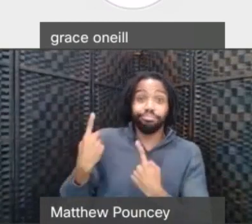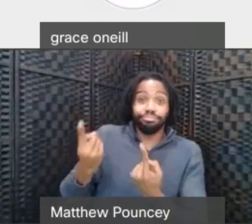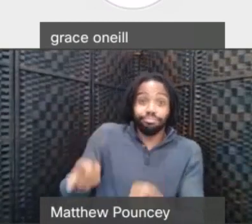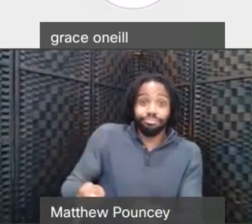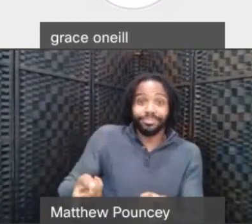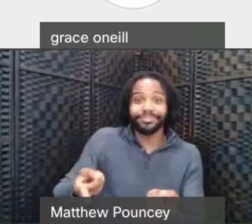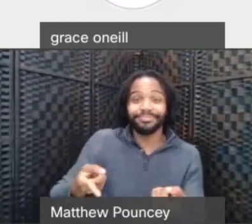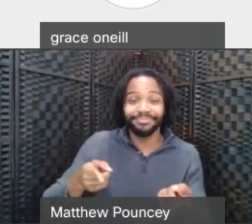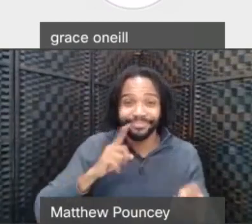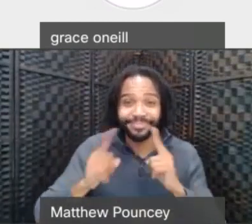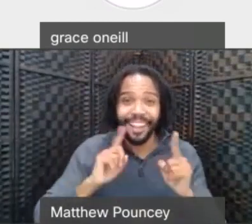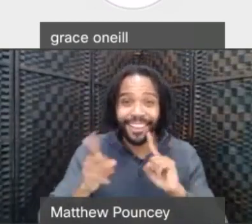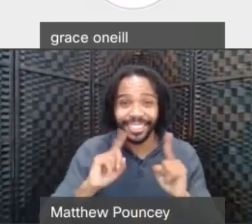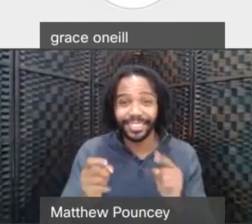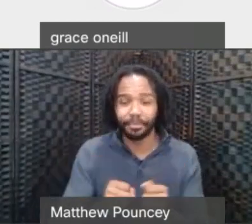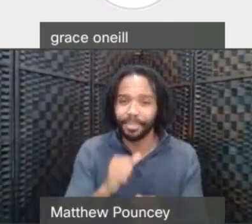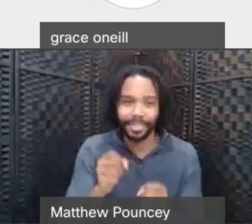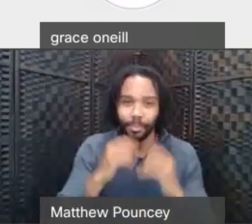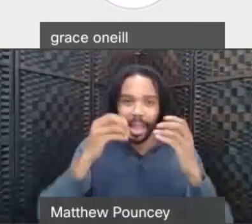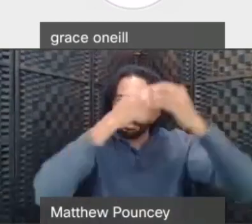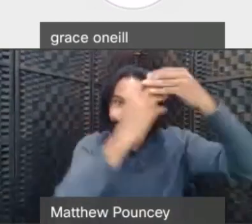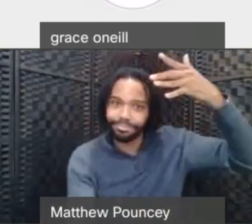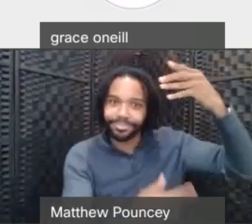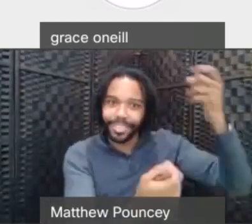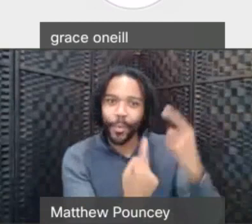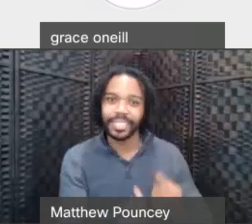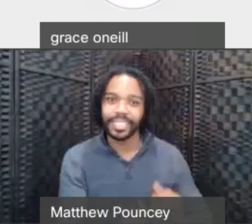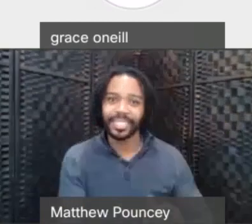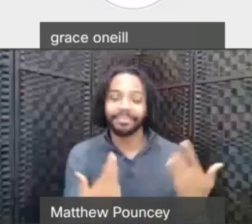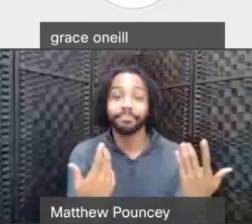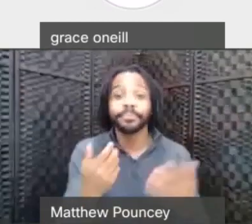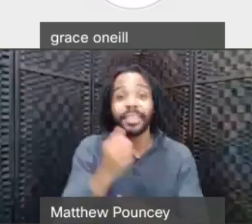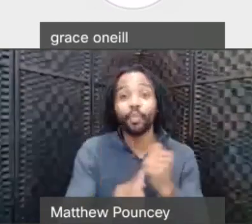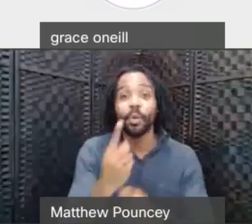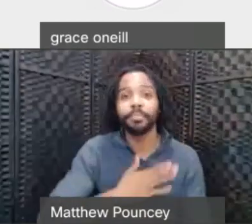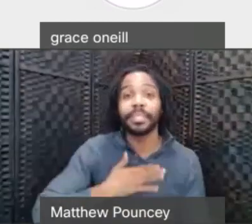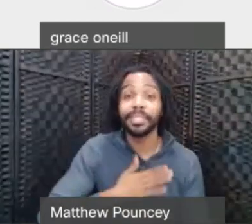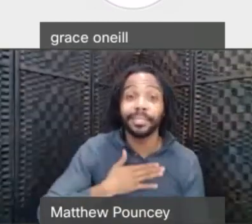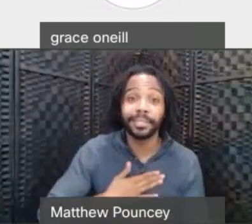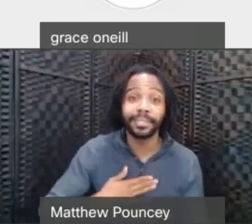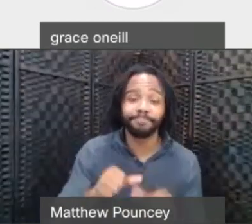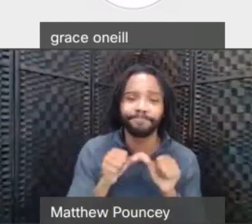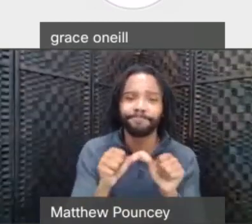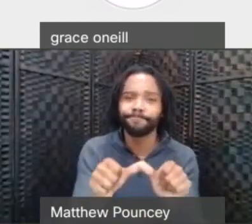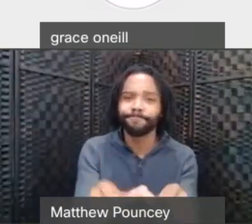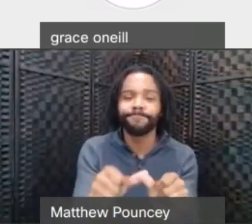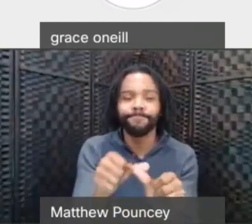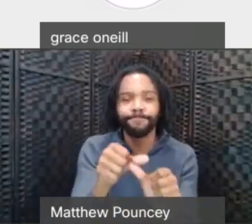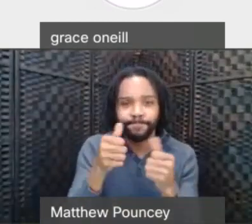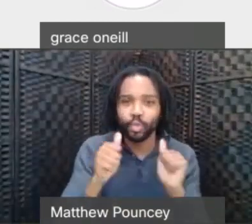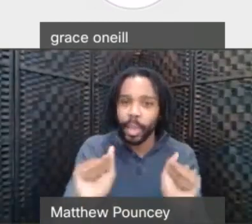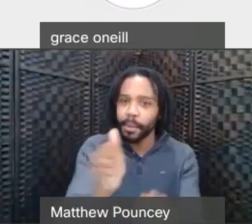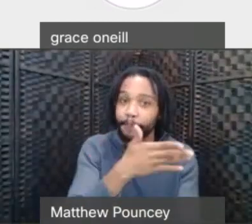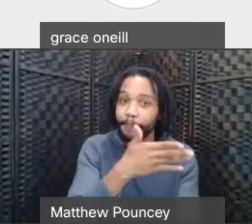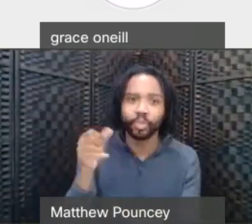so not surprising that there were lots of questions. Everyone, please continue to make every effort to stay